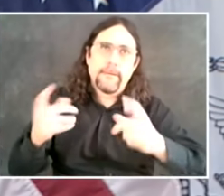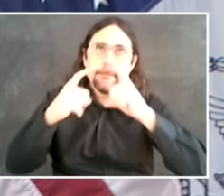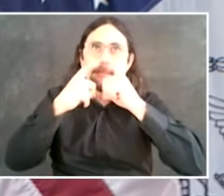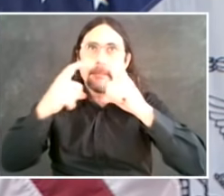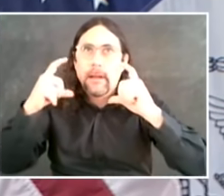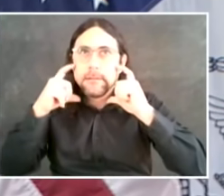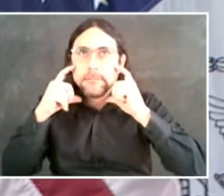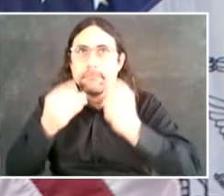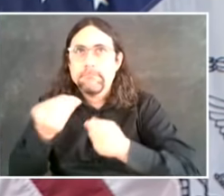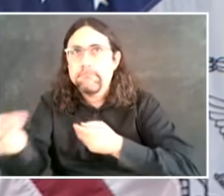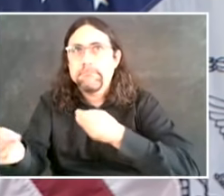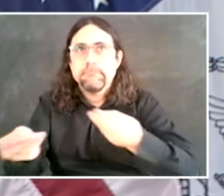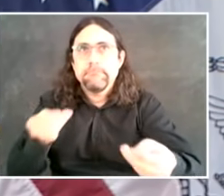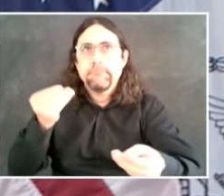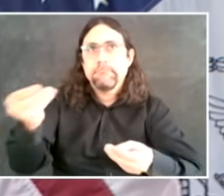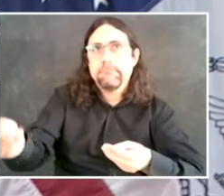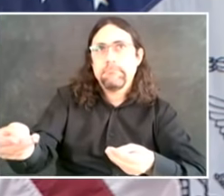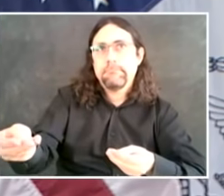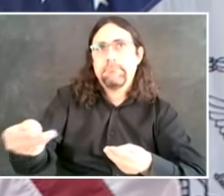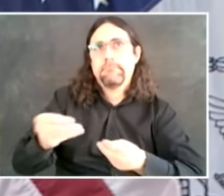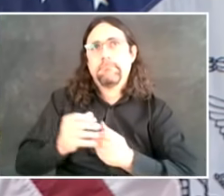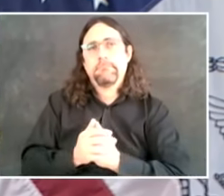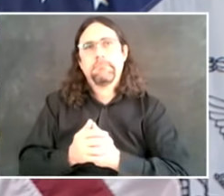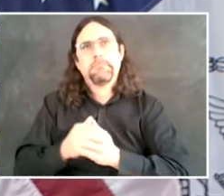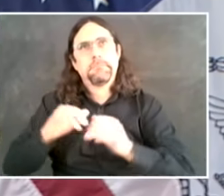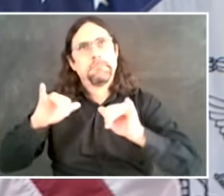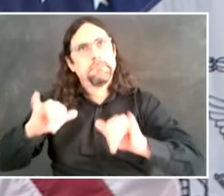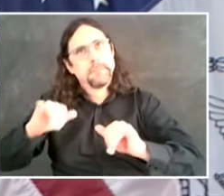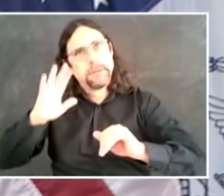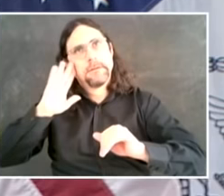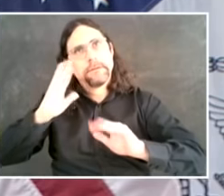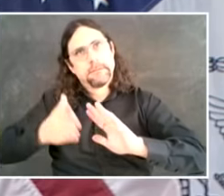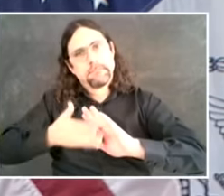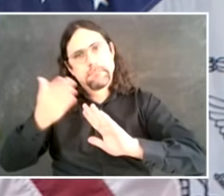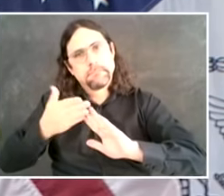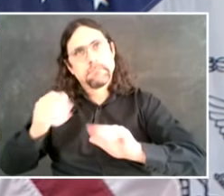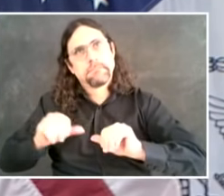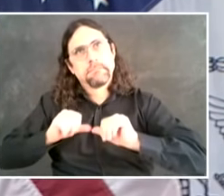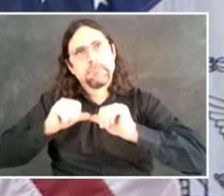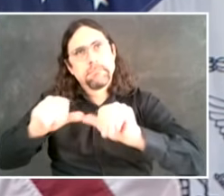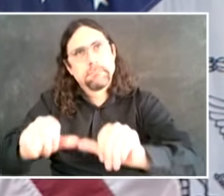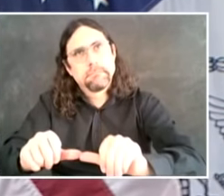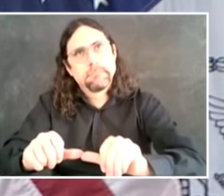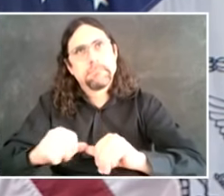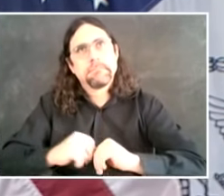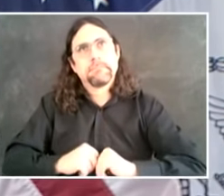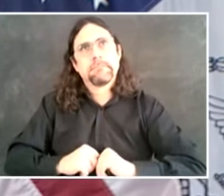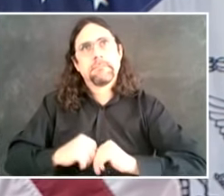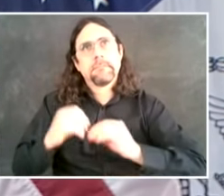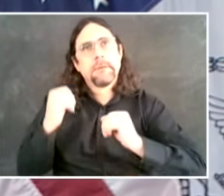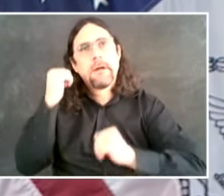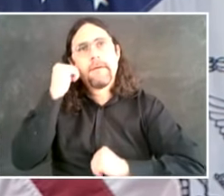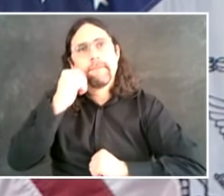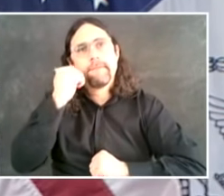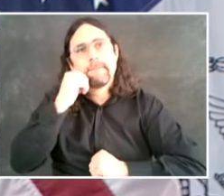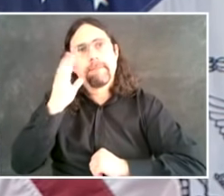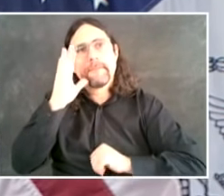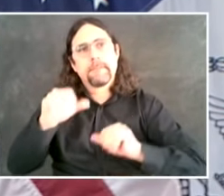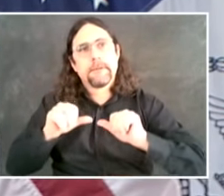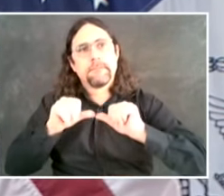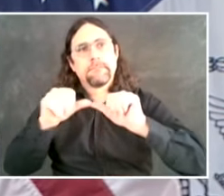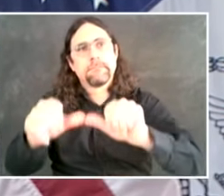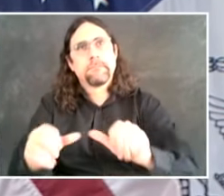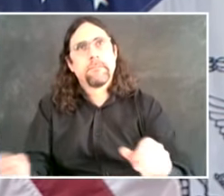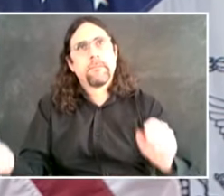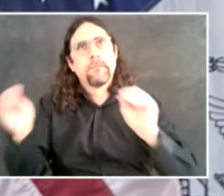going to deepen these efforts. There are going to be more and more efforts to give out those face coverings, more and more efforts to educate people, but as I've made very,